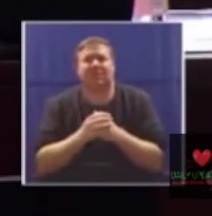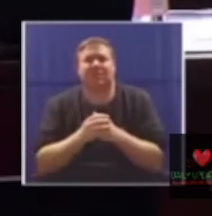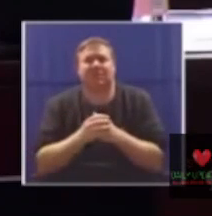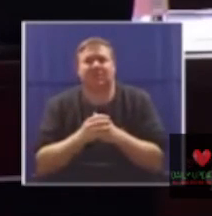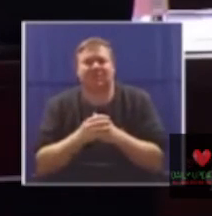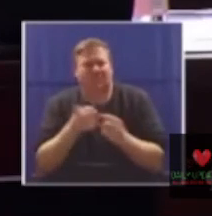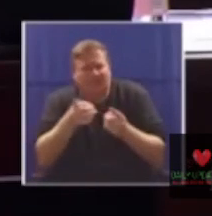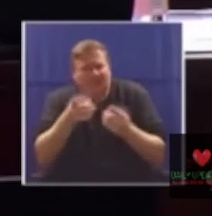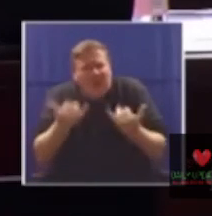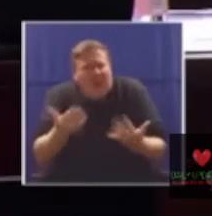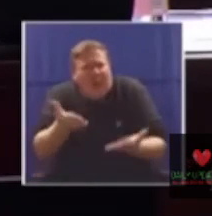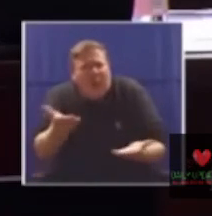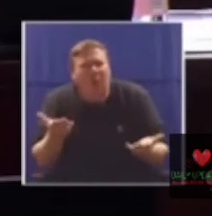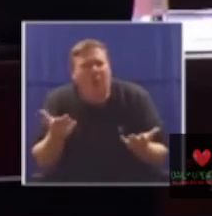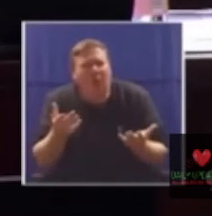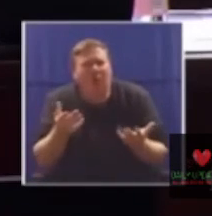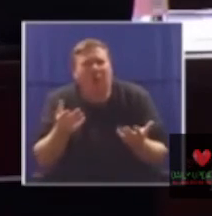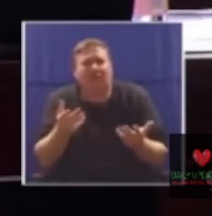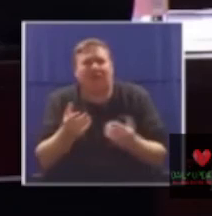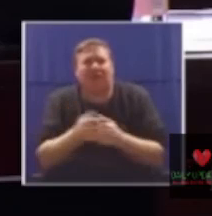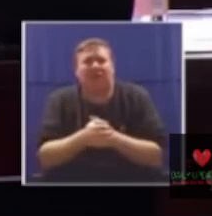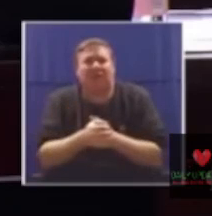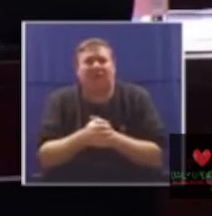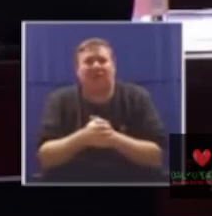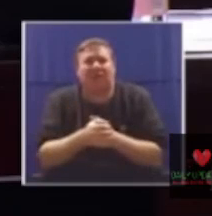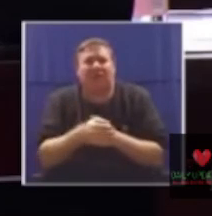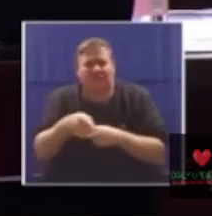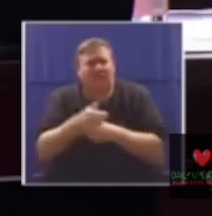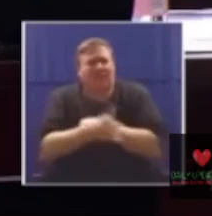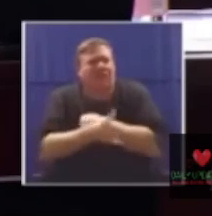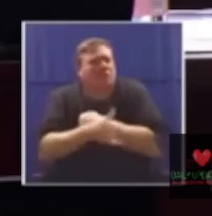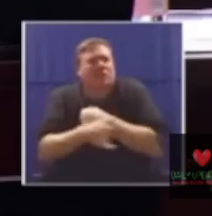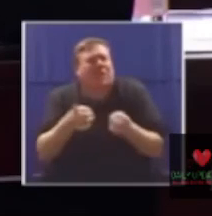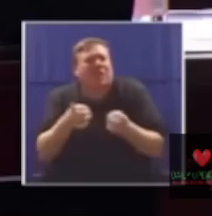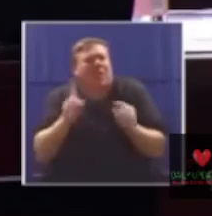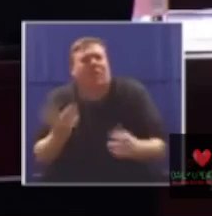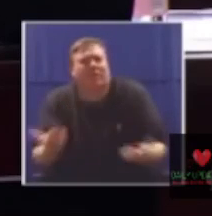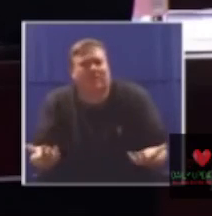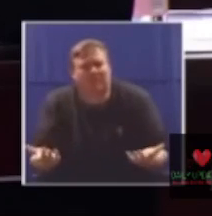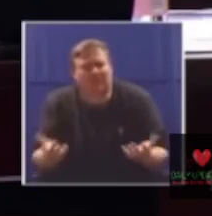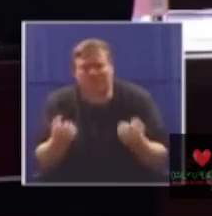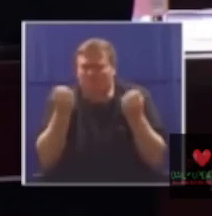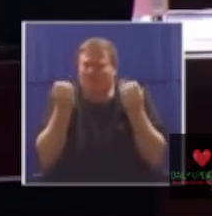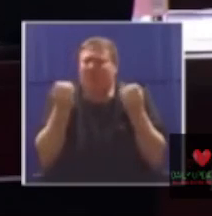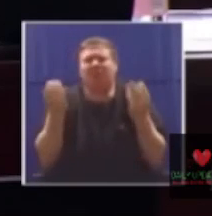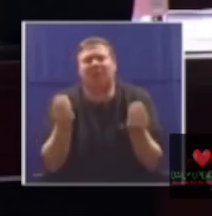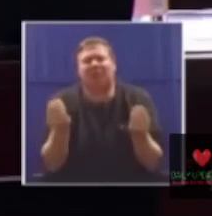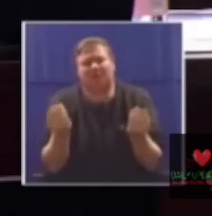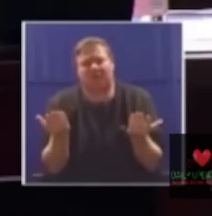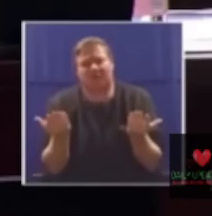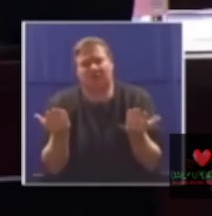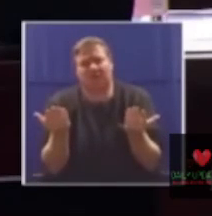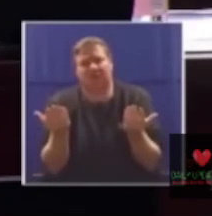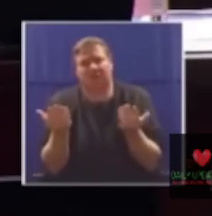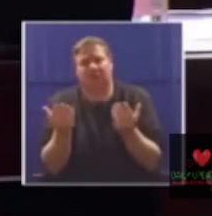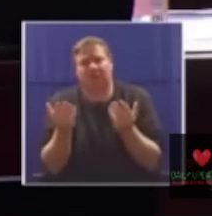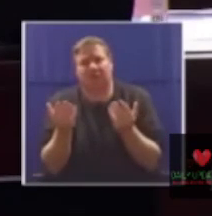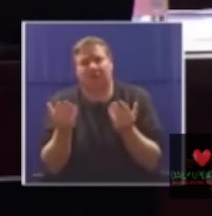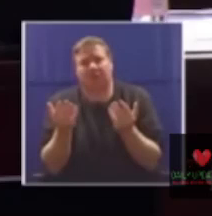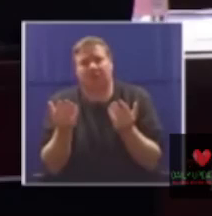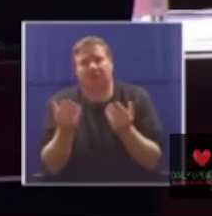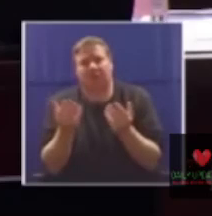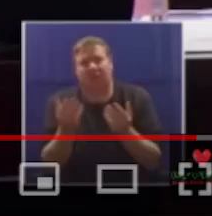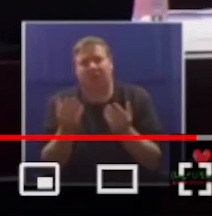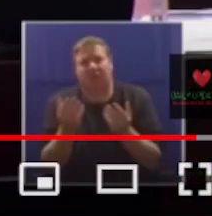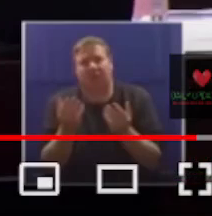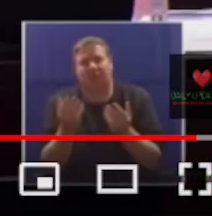What are we dealing with here? What are we dealing with? What are we dealing with in this counter? There are so many things like, how do you